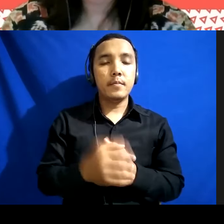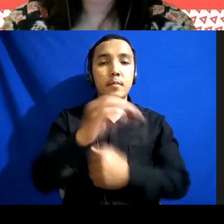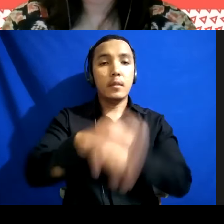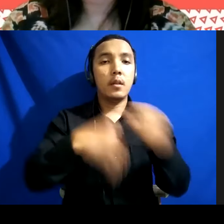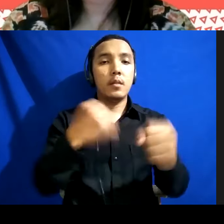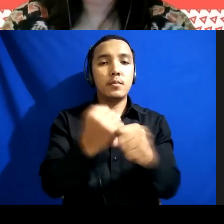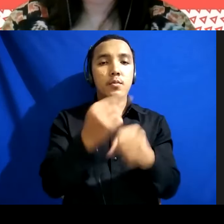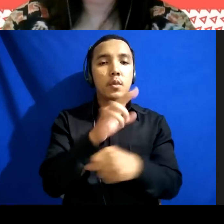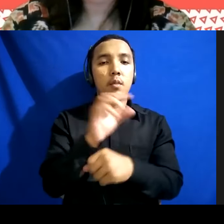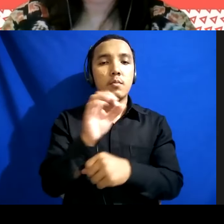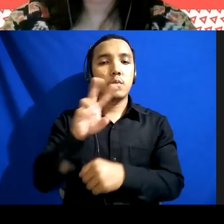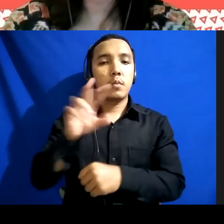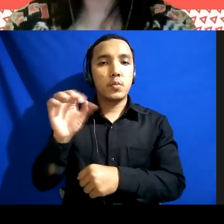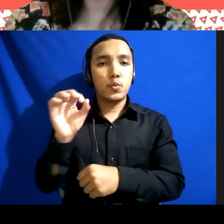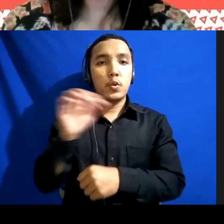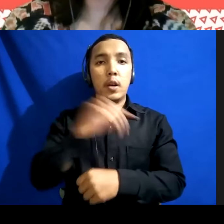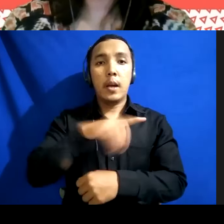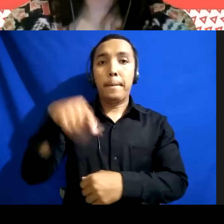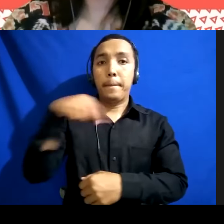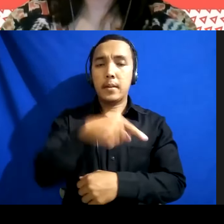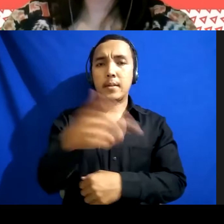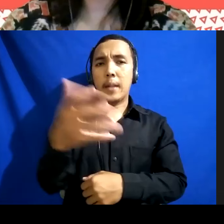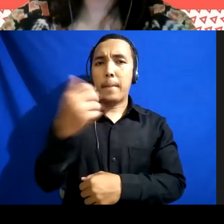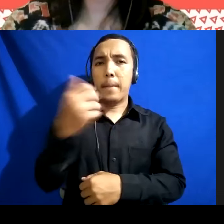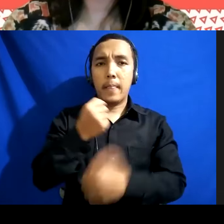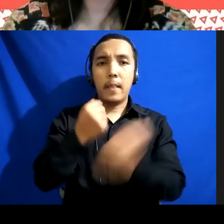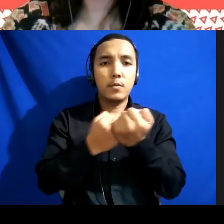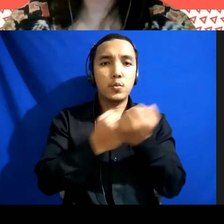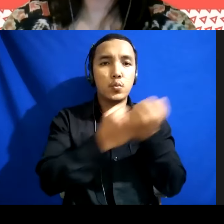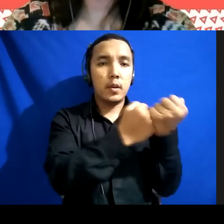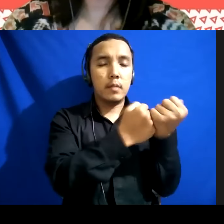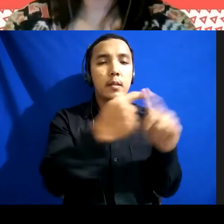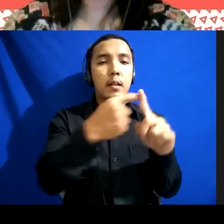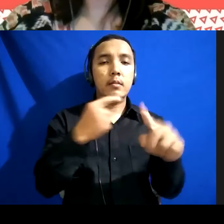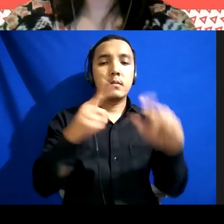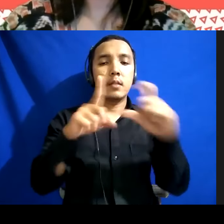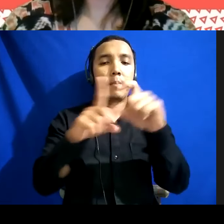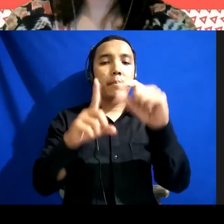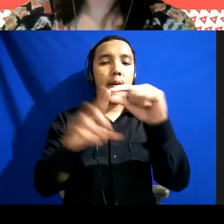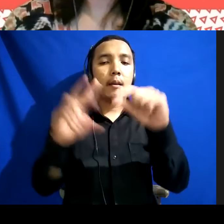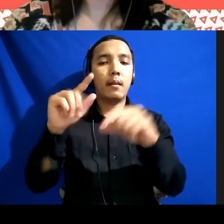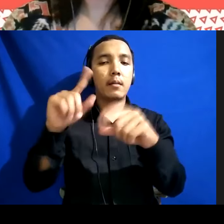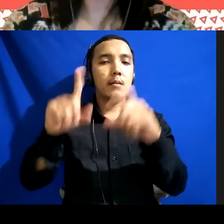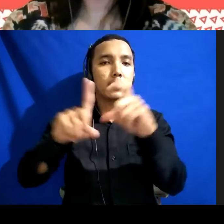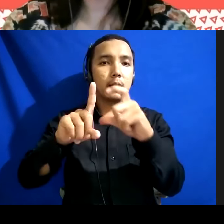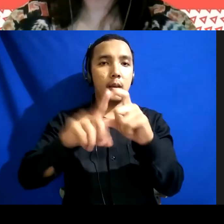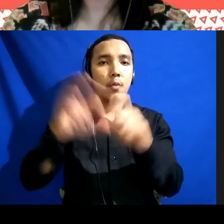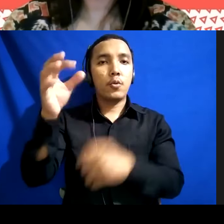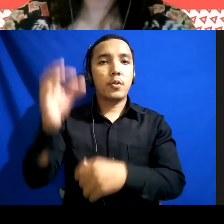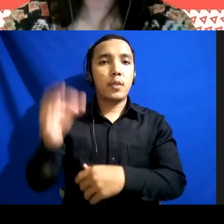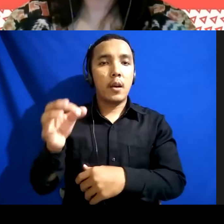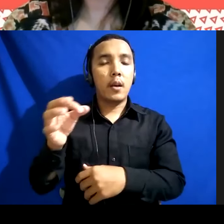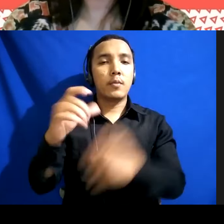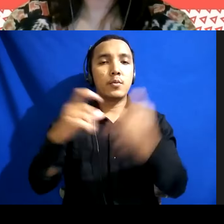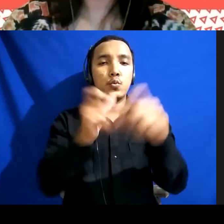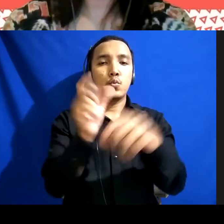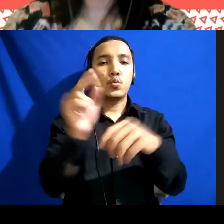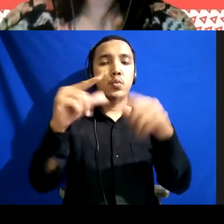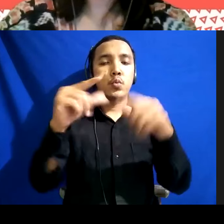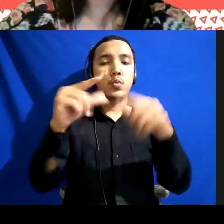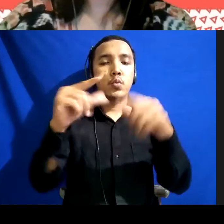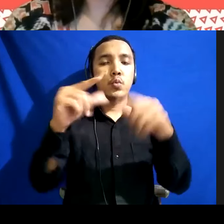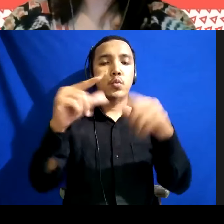in 2020, we were able to gain the support from the legislative body of the city of Surakarta, and we have